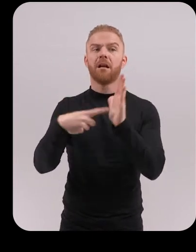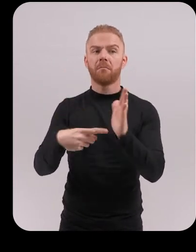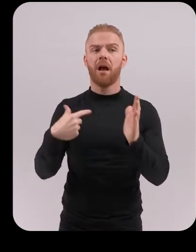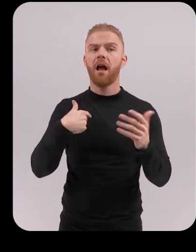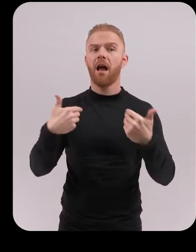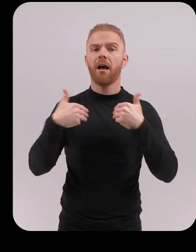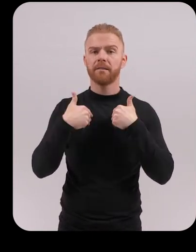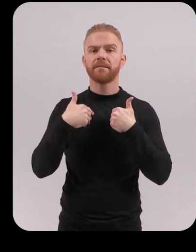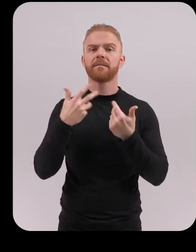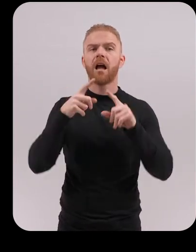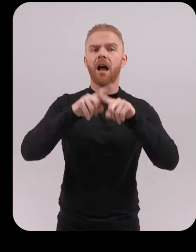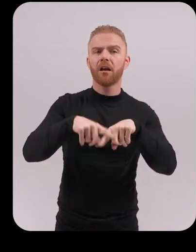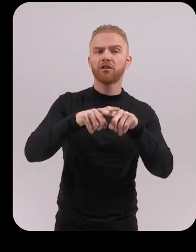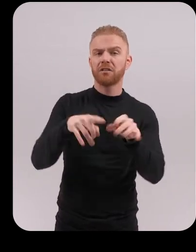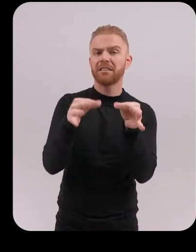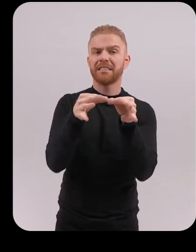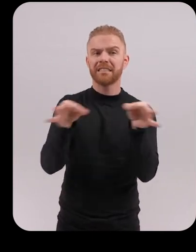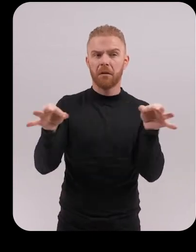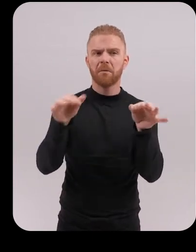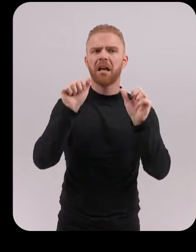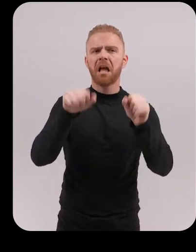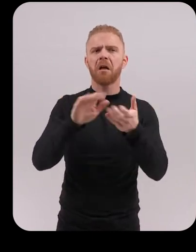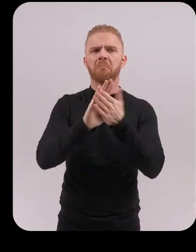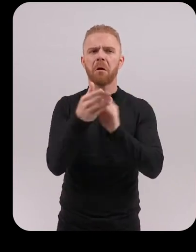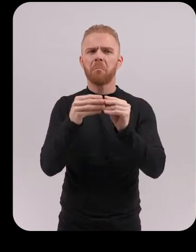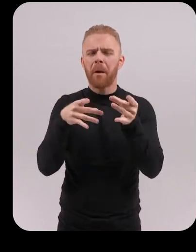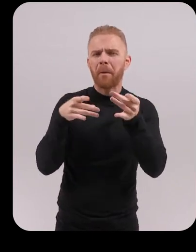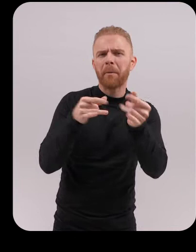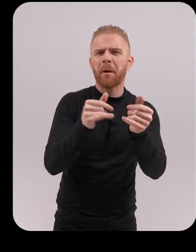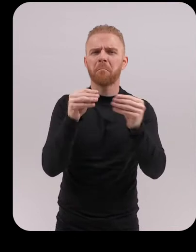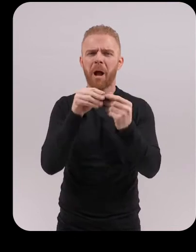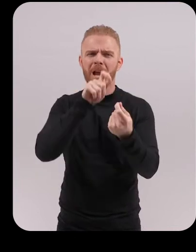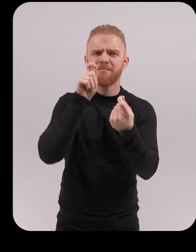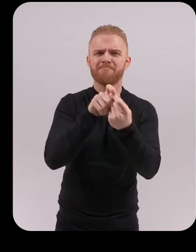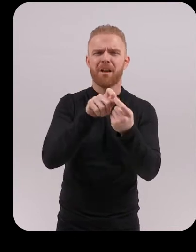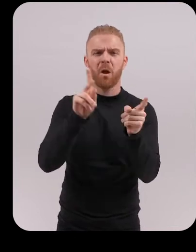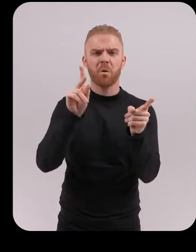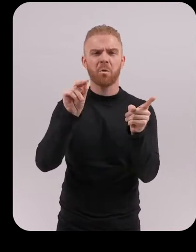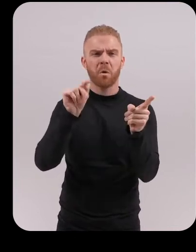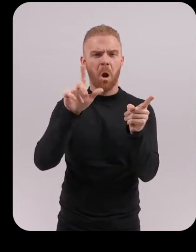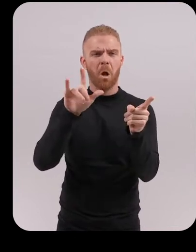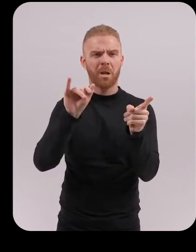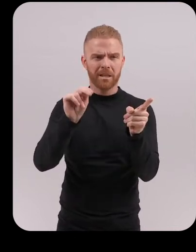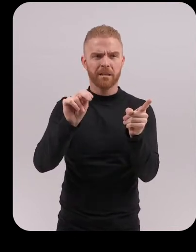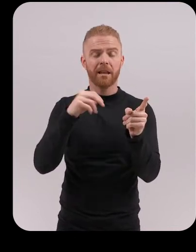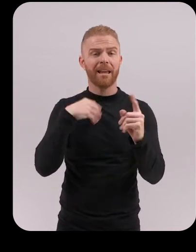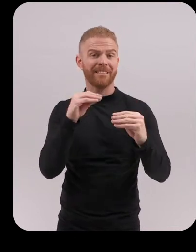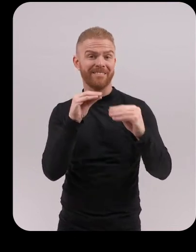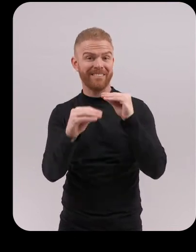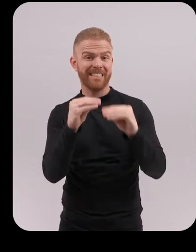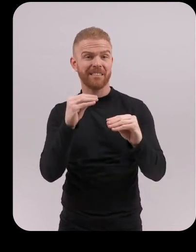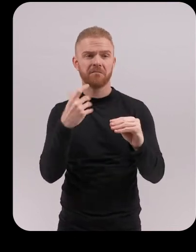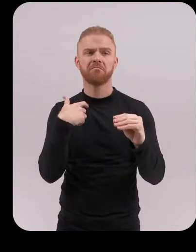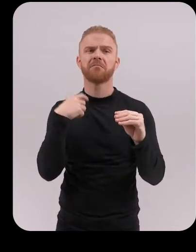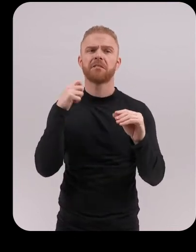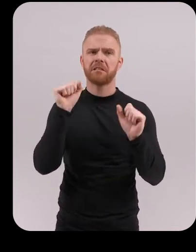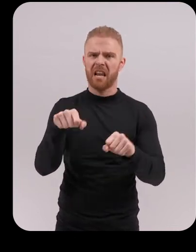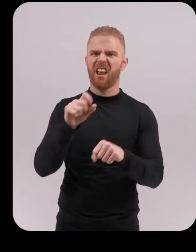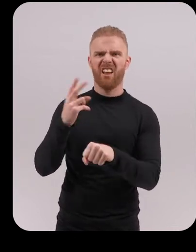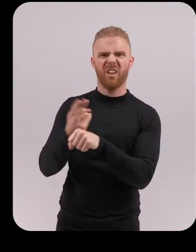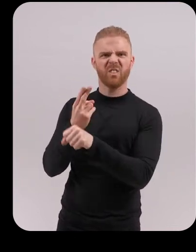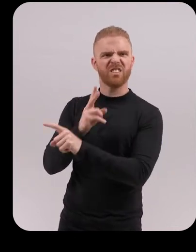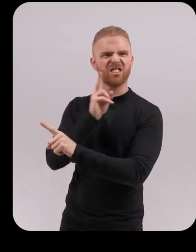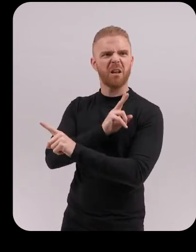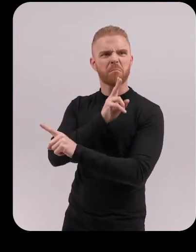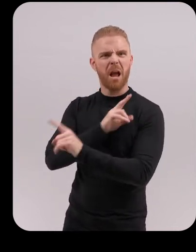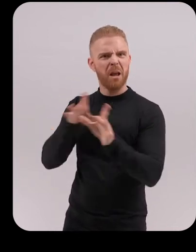have a conditional statement that can be a bit more efficient and idiomatic in Kotlin. To fix this, I can actually use Gemini